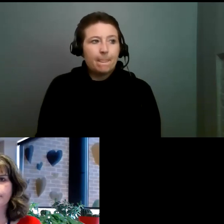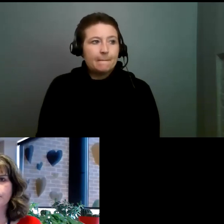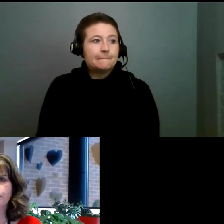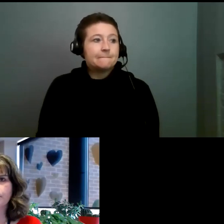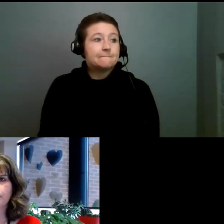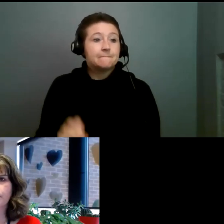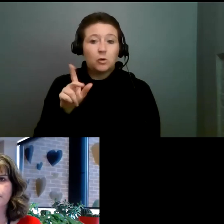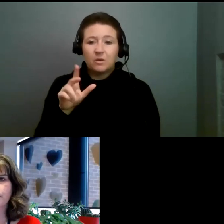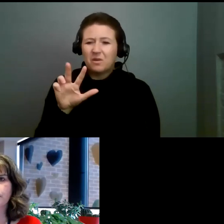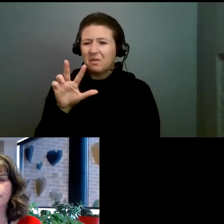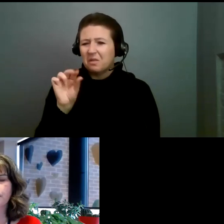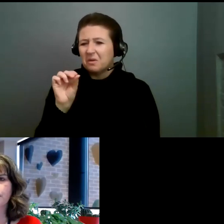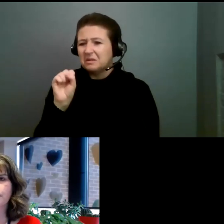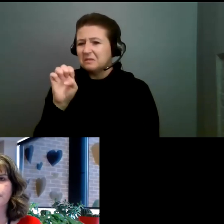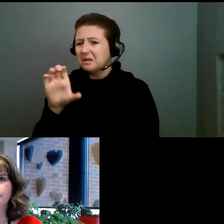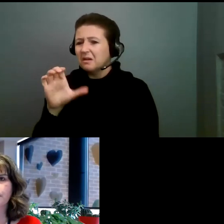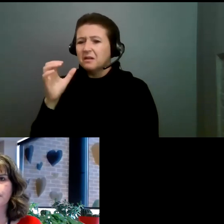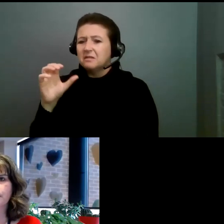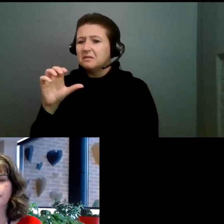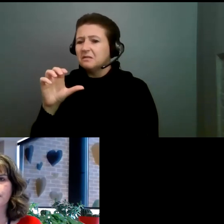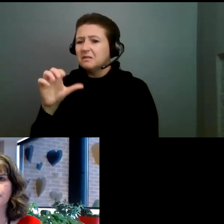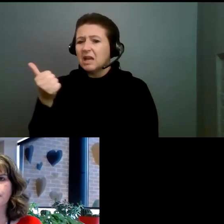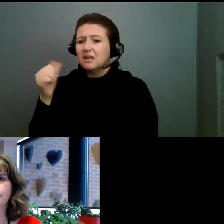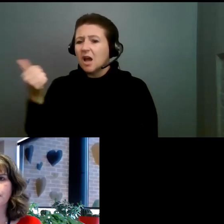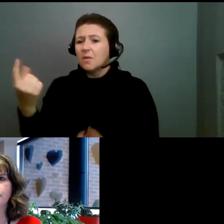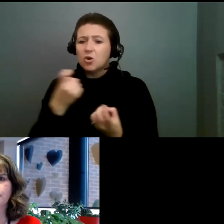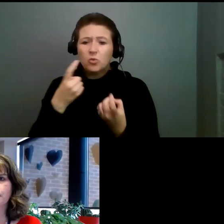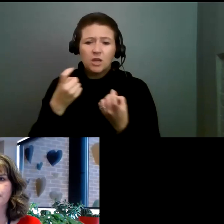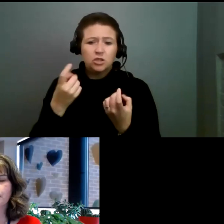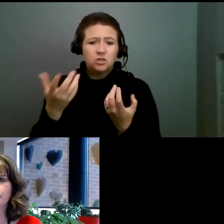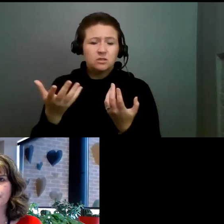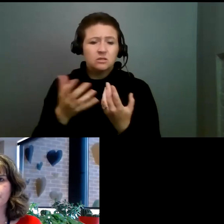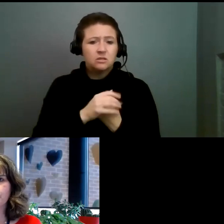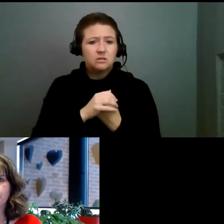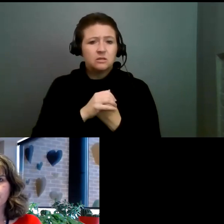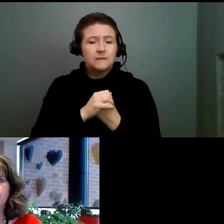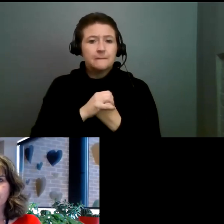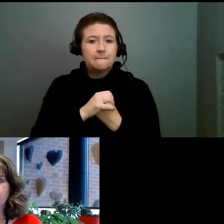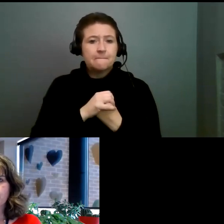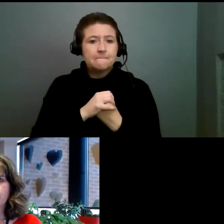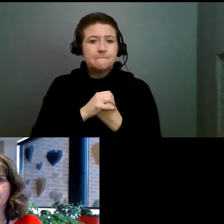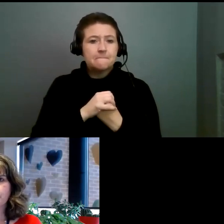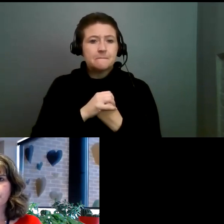Okay, we'll give it about 30 more seconds if there's any additional questions from our media on the call.